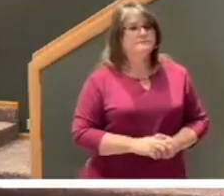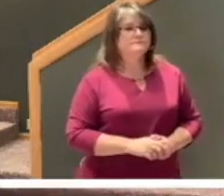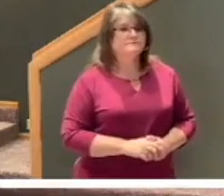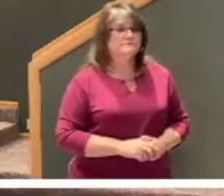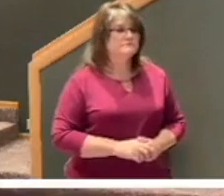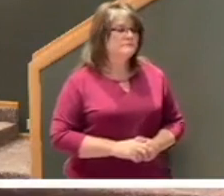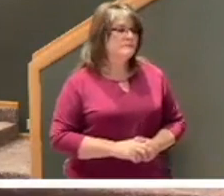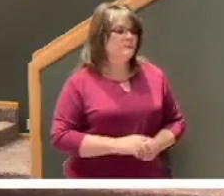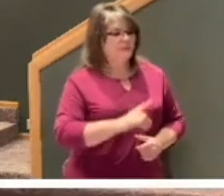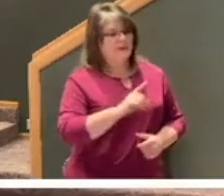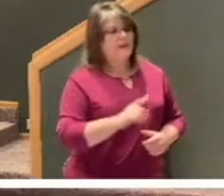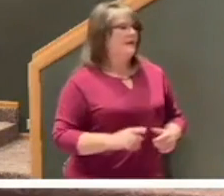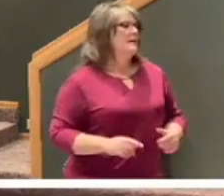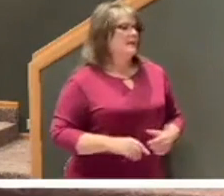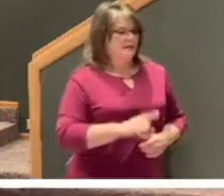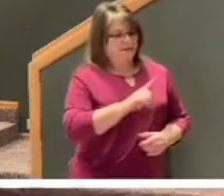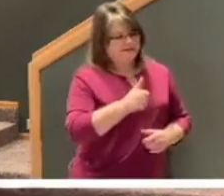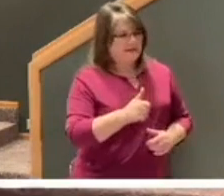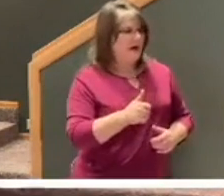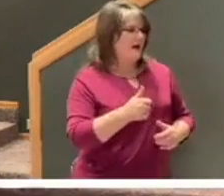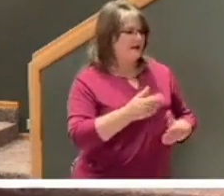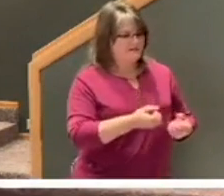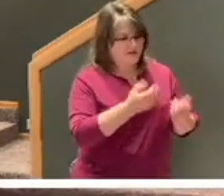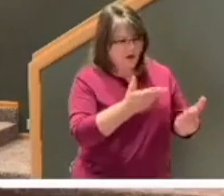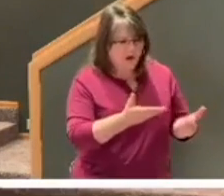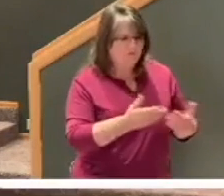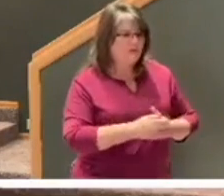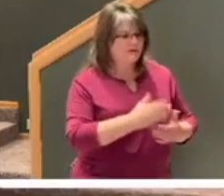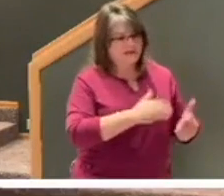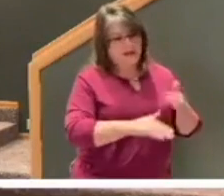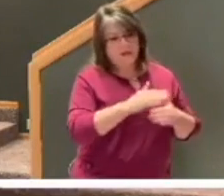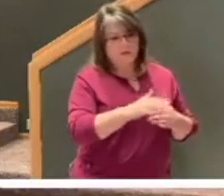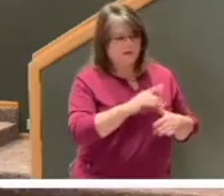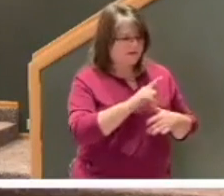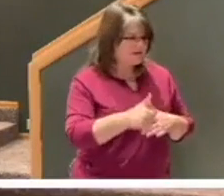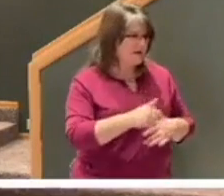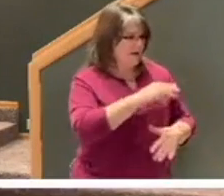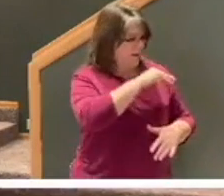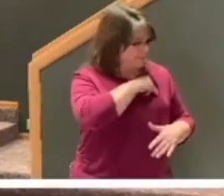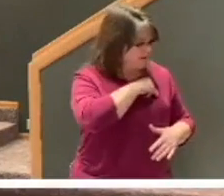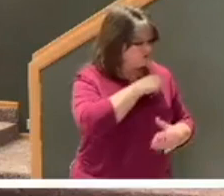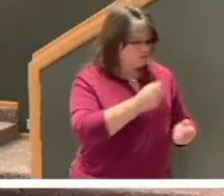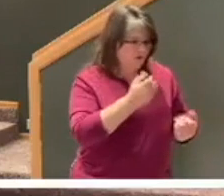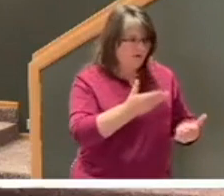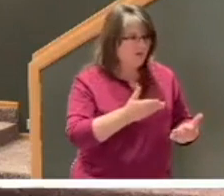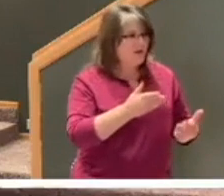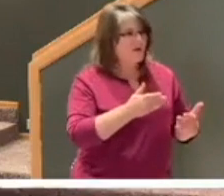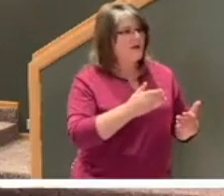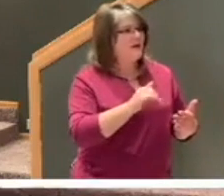You know, the tithes, the offerings above the tithe, missions offerings,